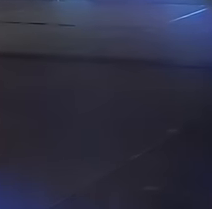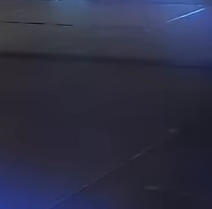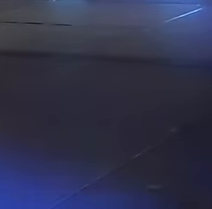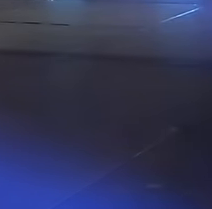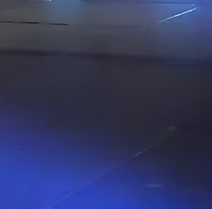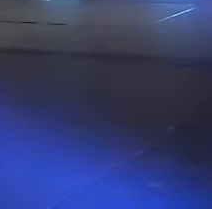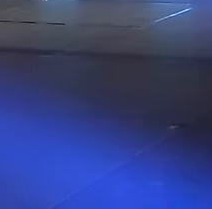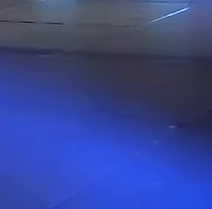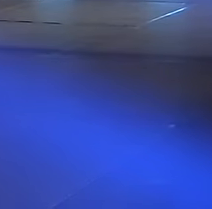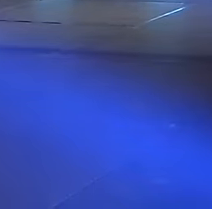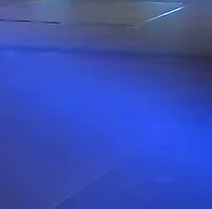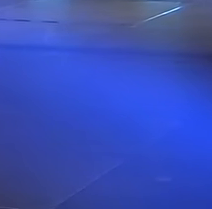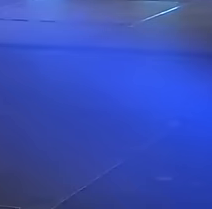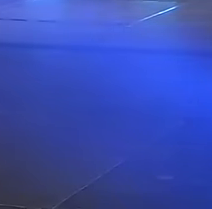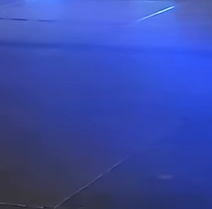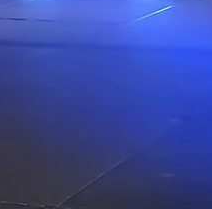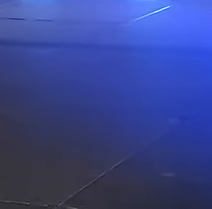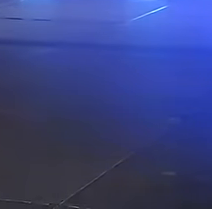into His courts